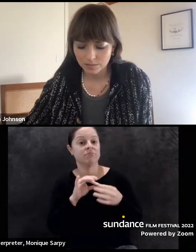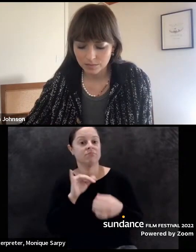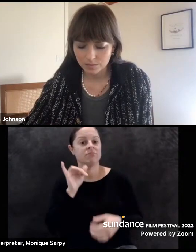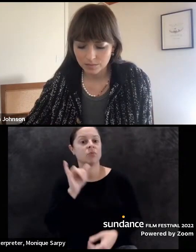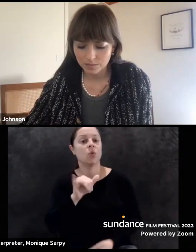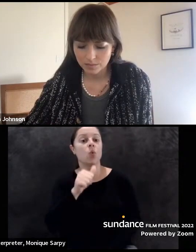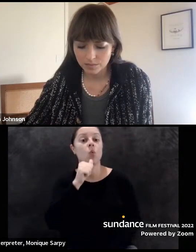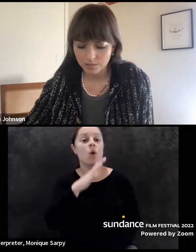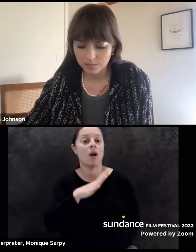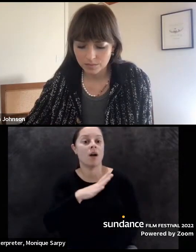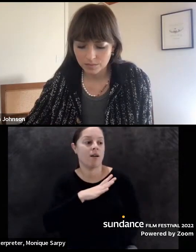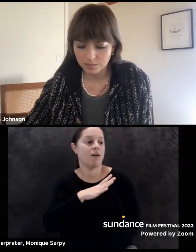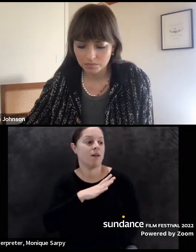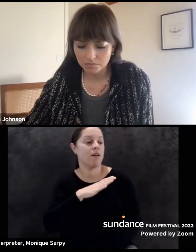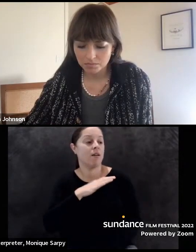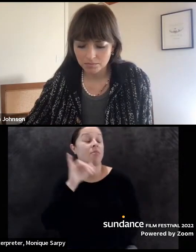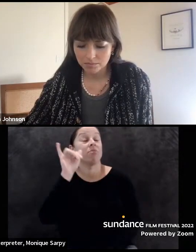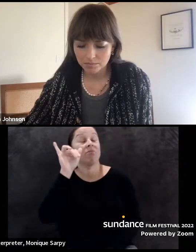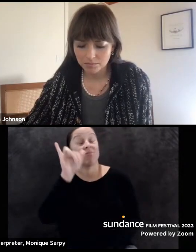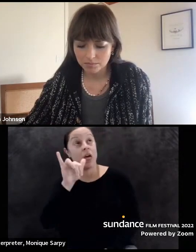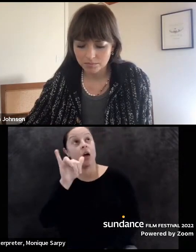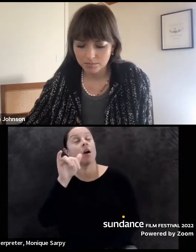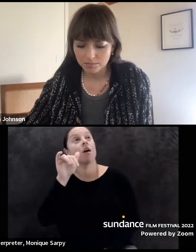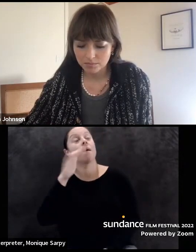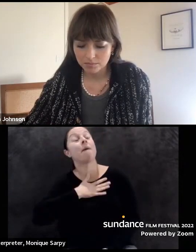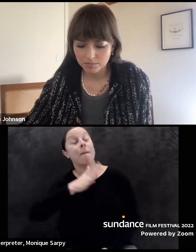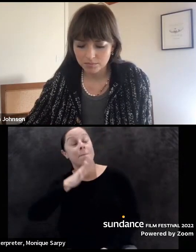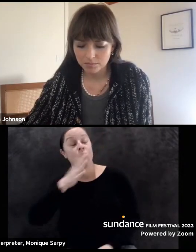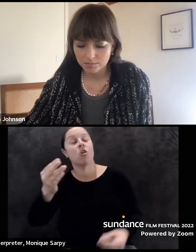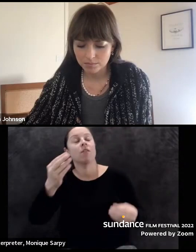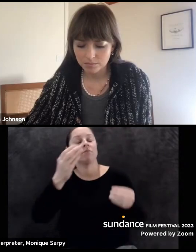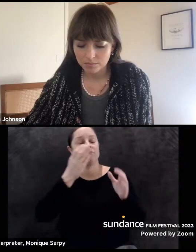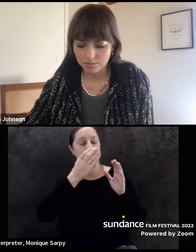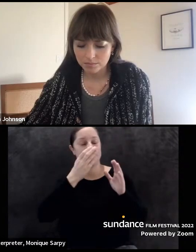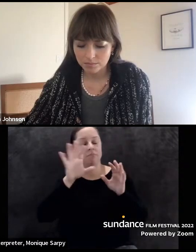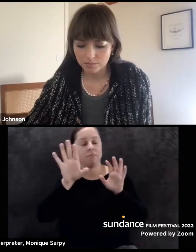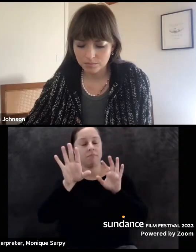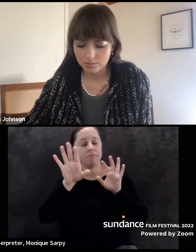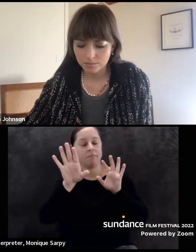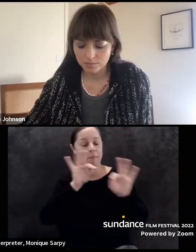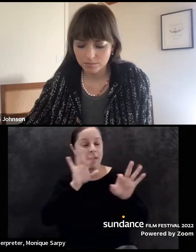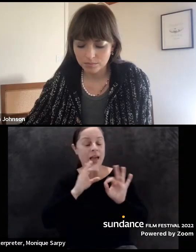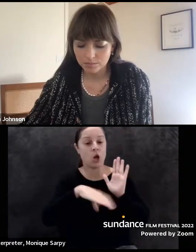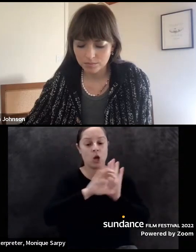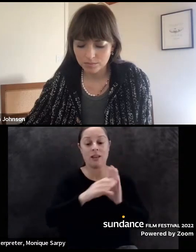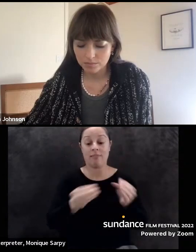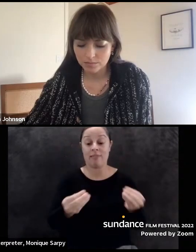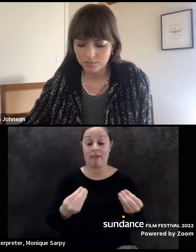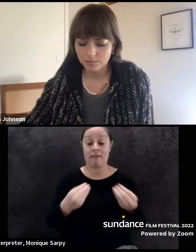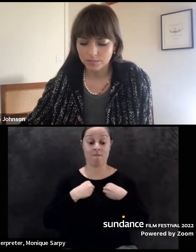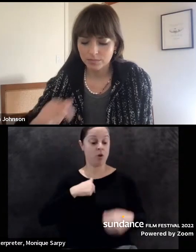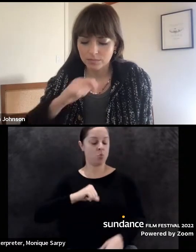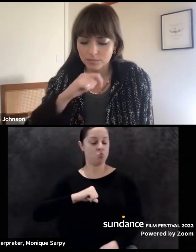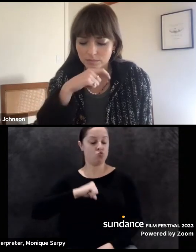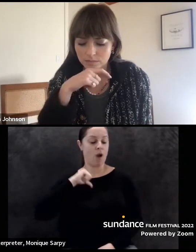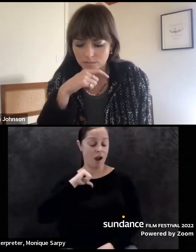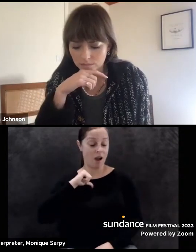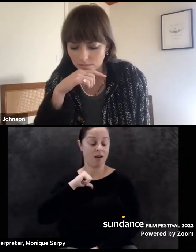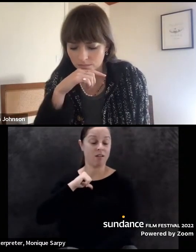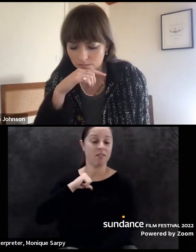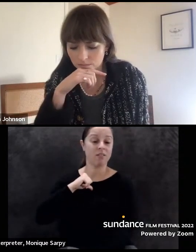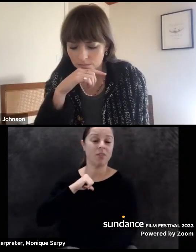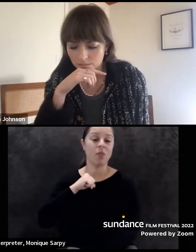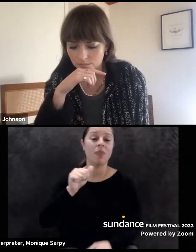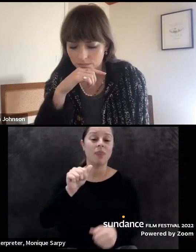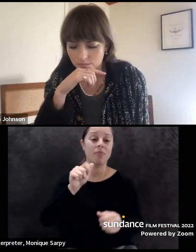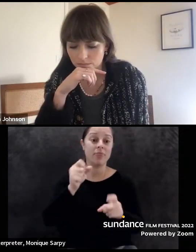gave me a sense of pride. I think that's what they did in terms of shaping who I am, the impact that I saw that it gave to young